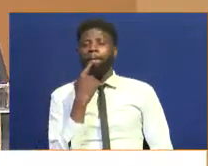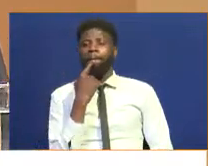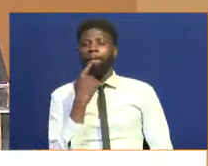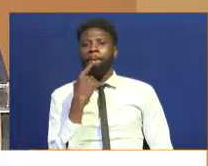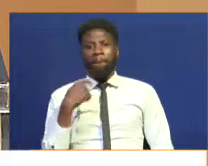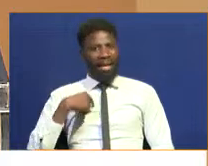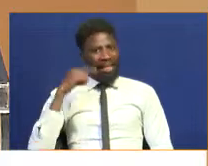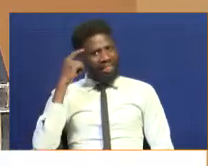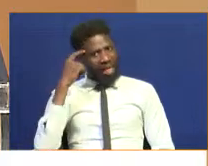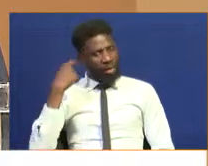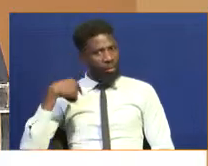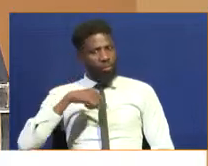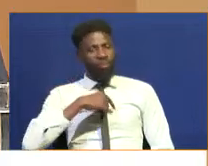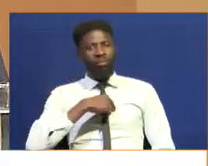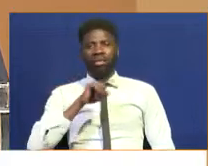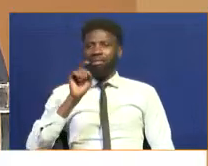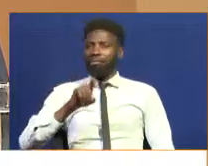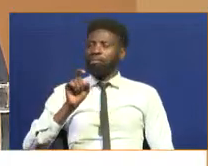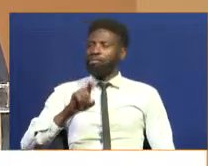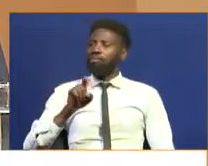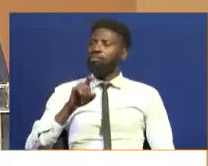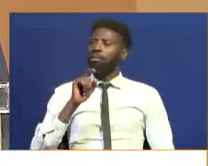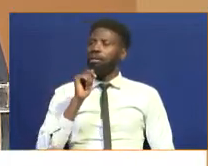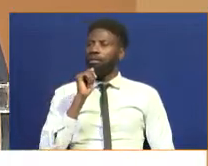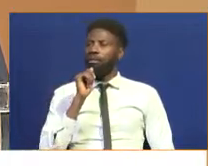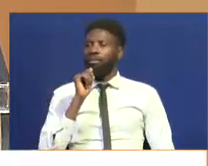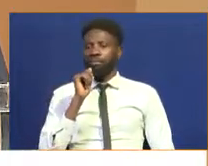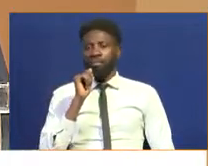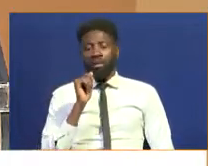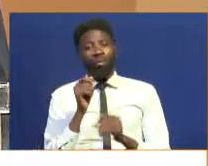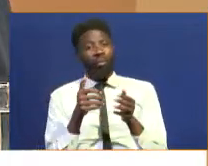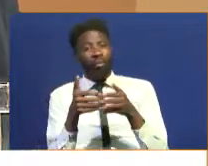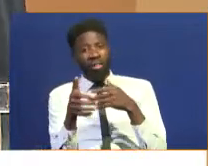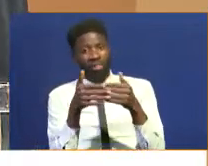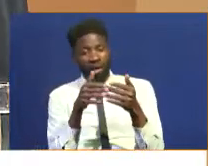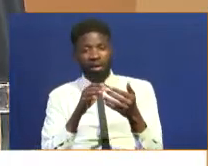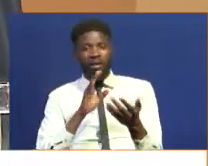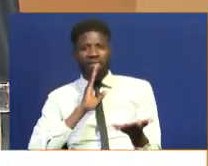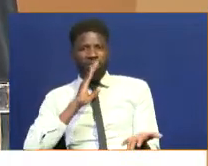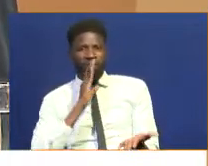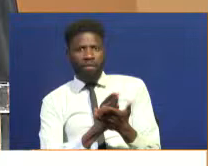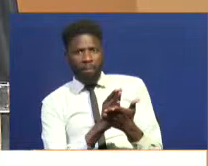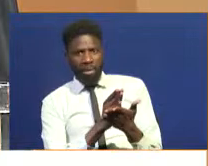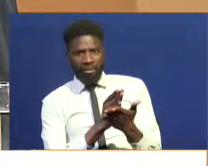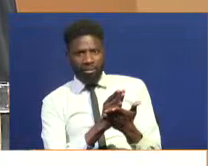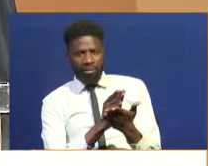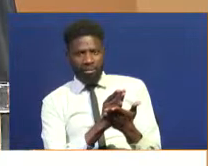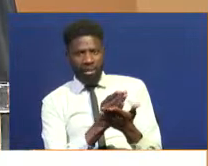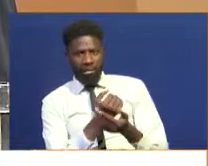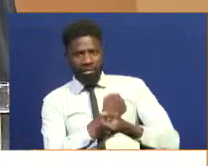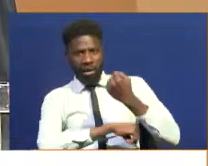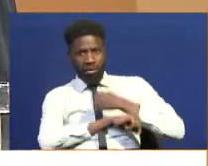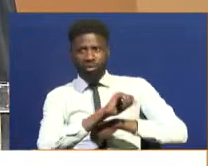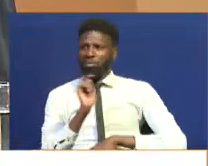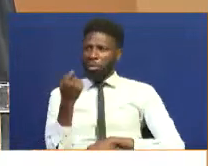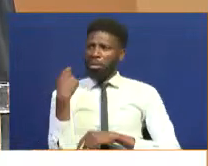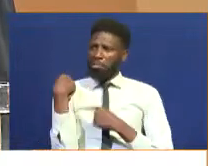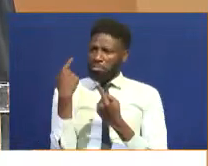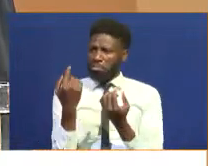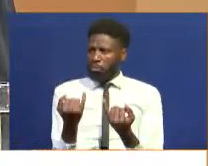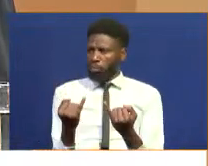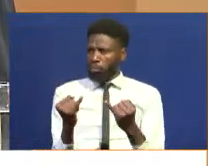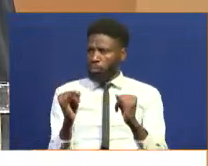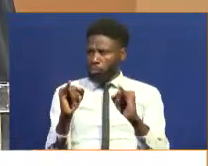I think we need really everyone. We need whether it's affirmative action, which Kenya has tried, like